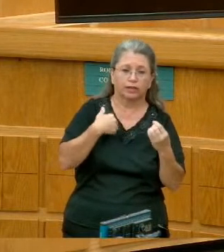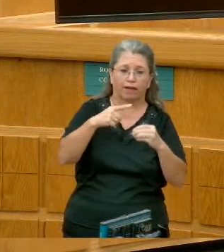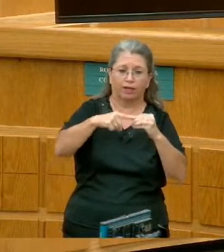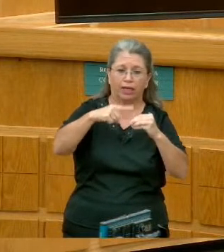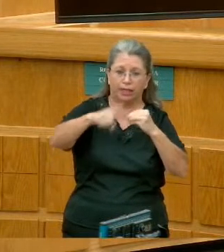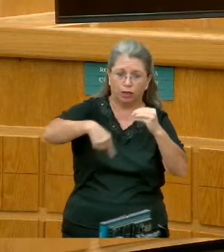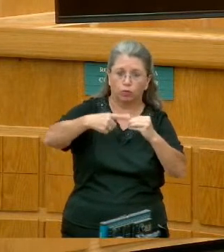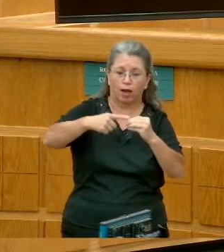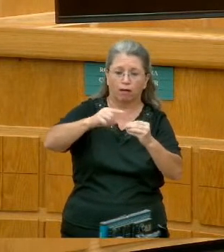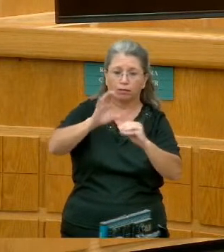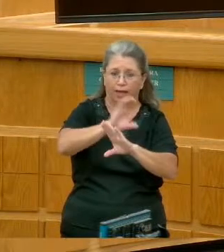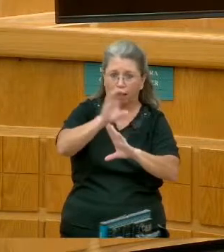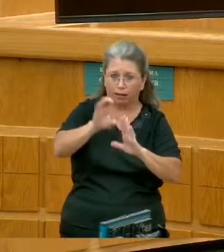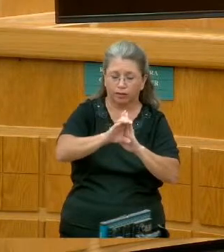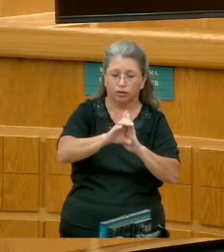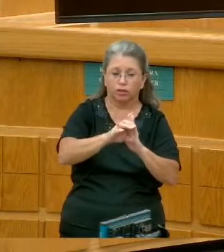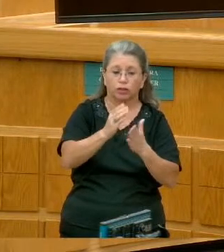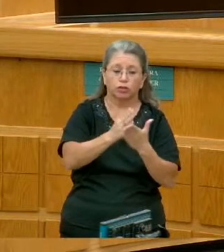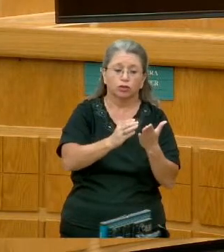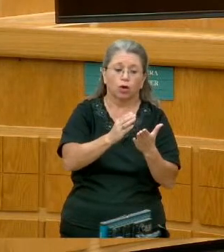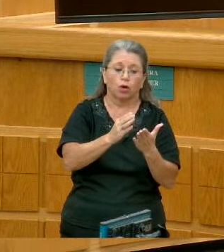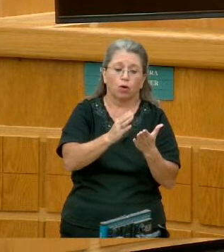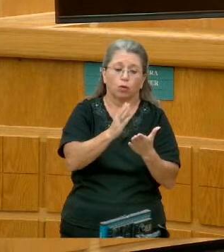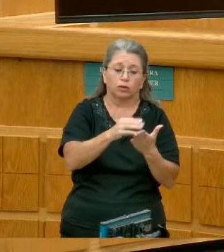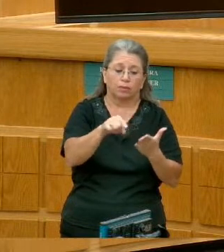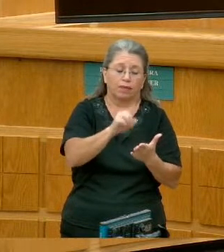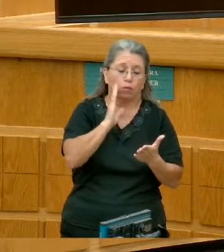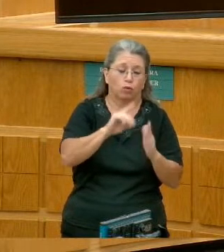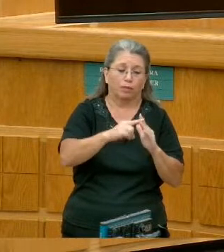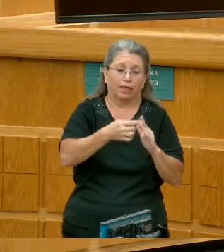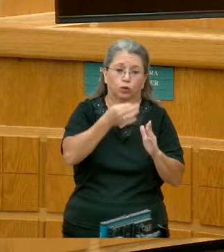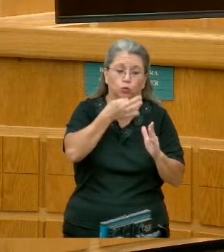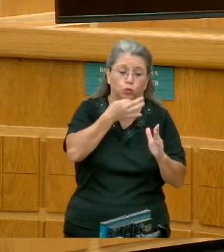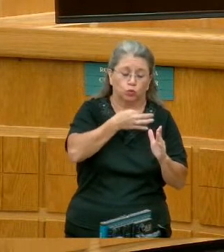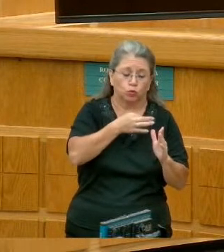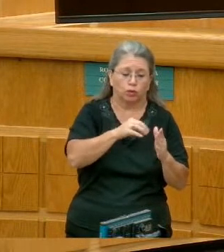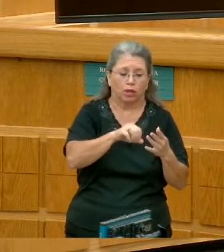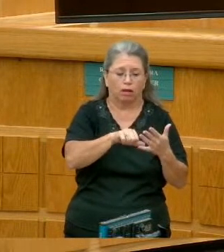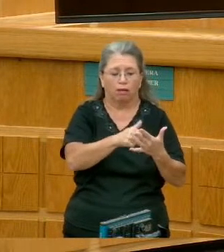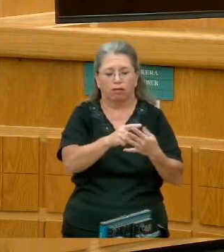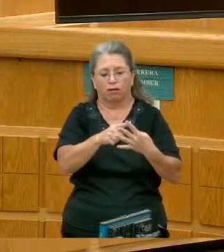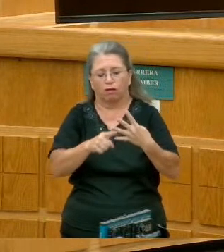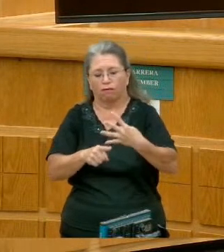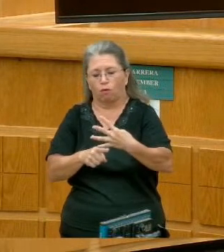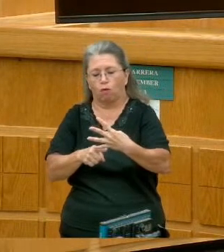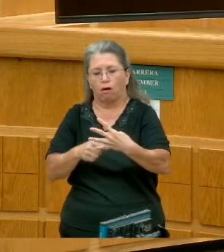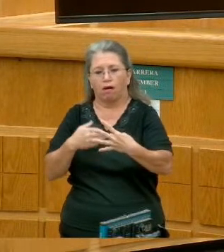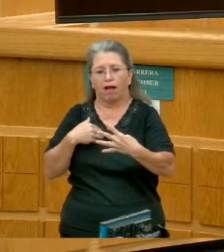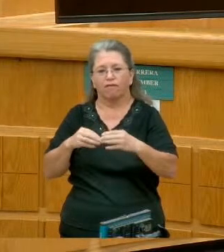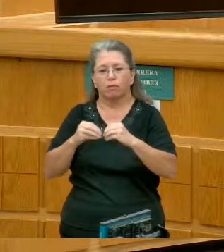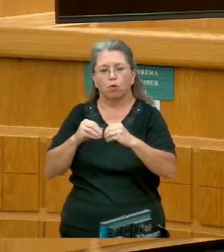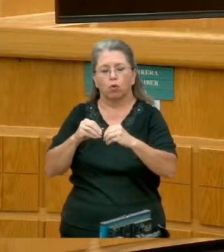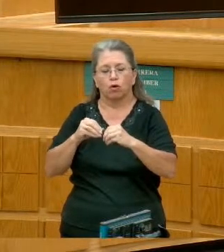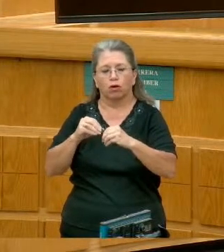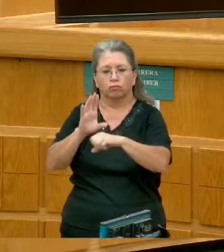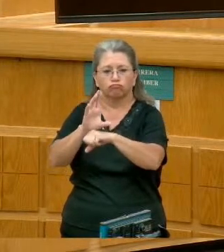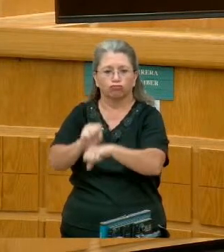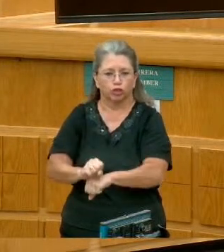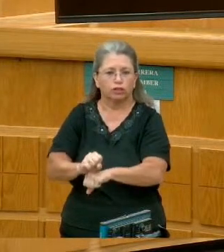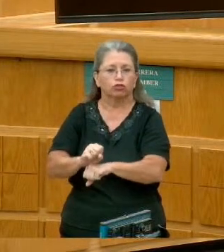some of their classwork begins soon. So, and then the other 4 have a more traditional calendar, but some of